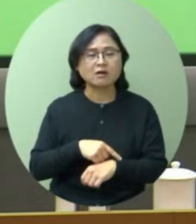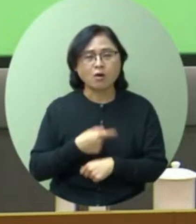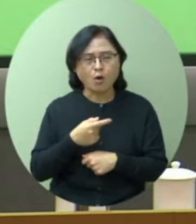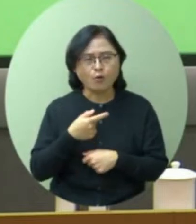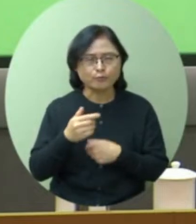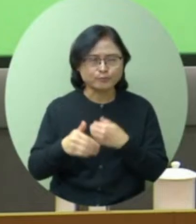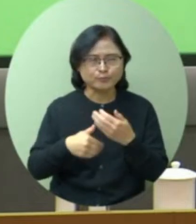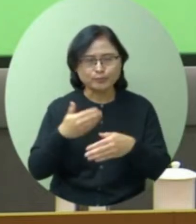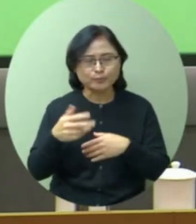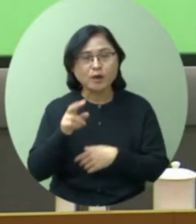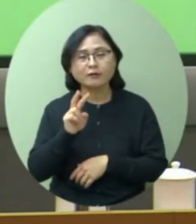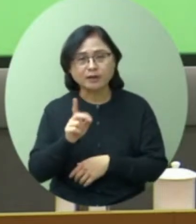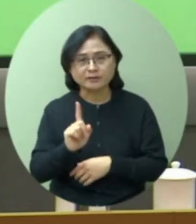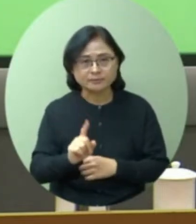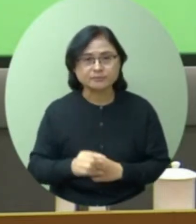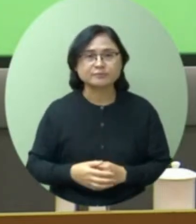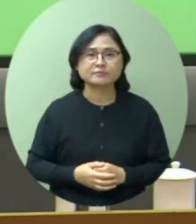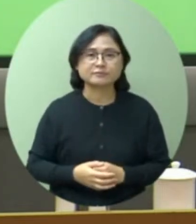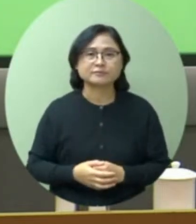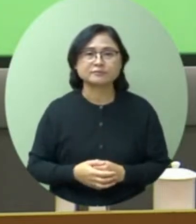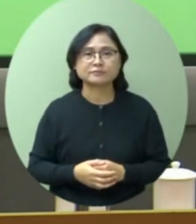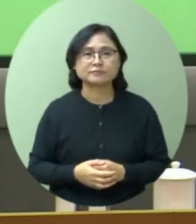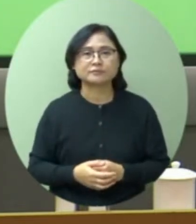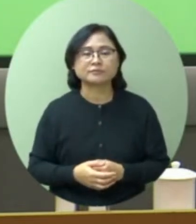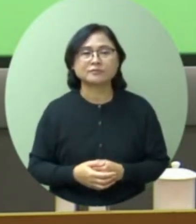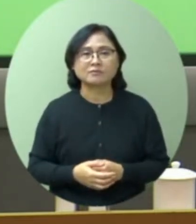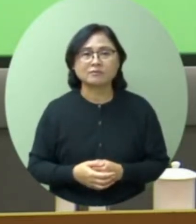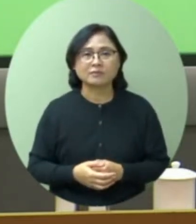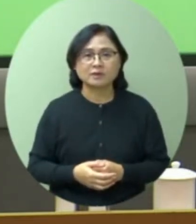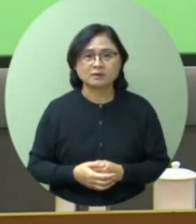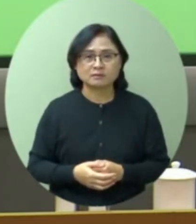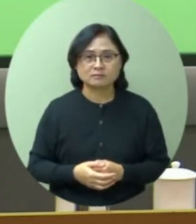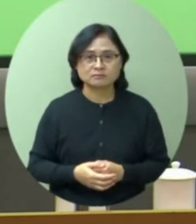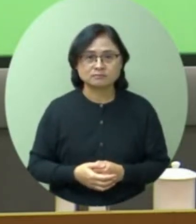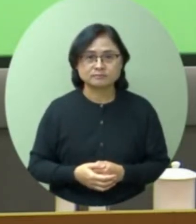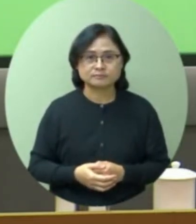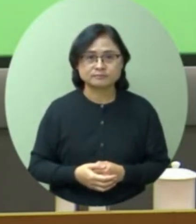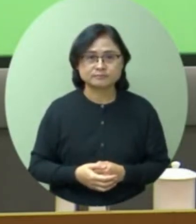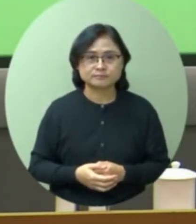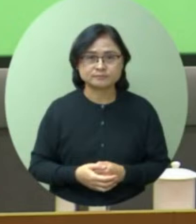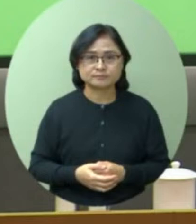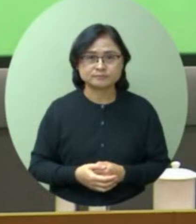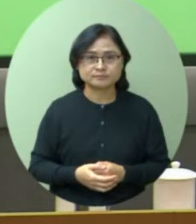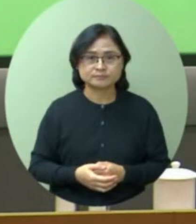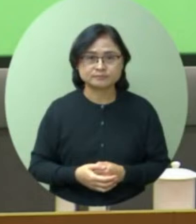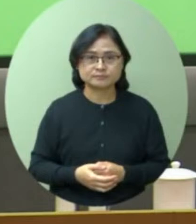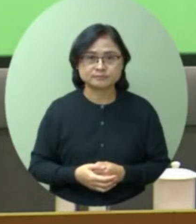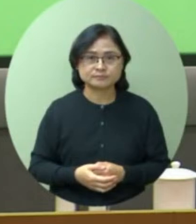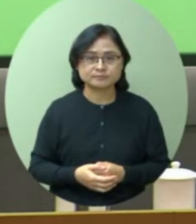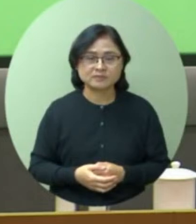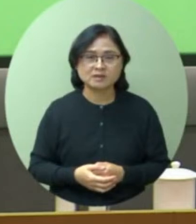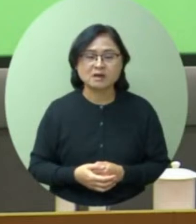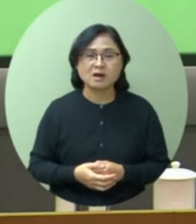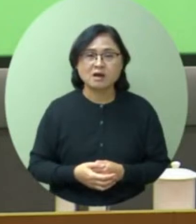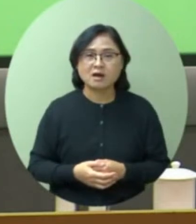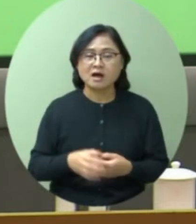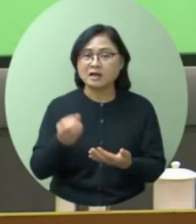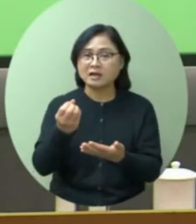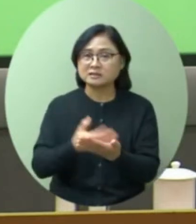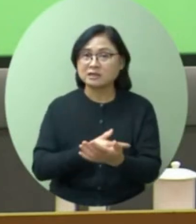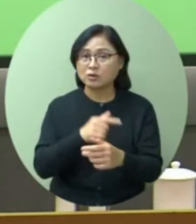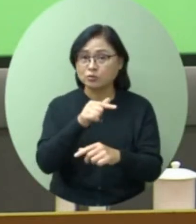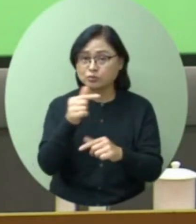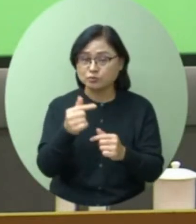so that they synergize and create extra value for society. It